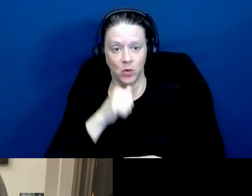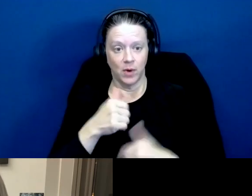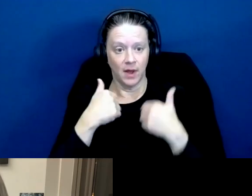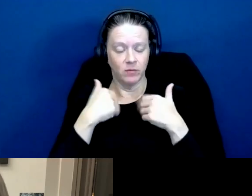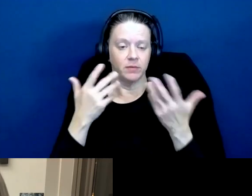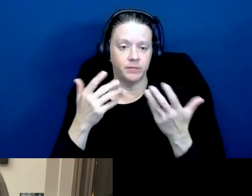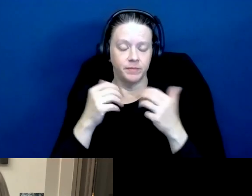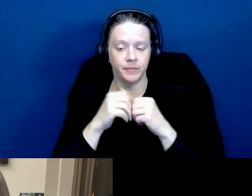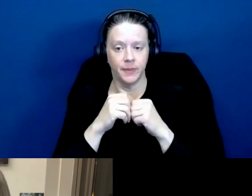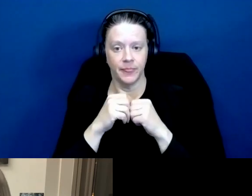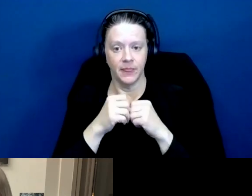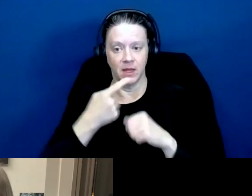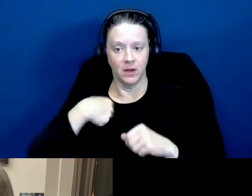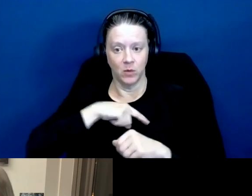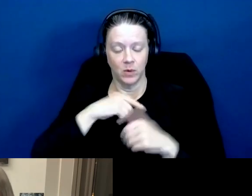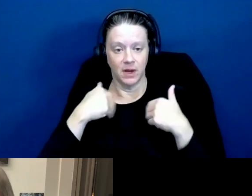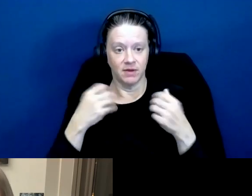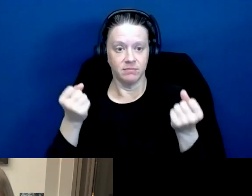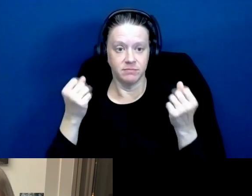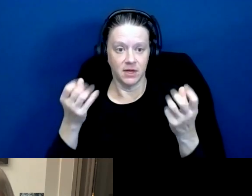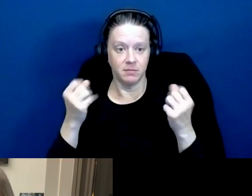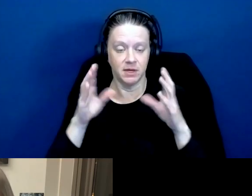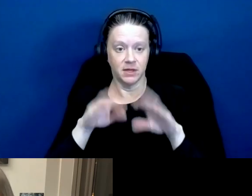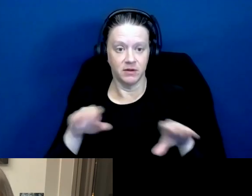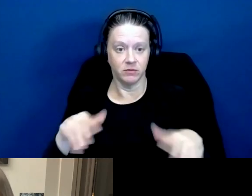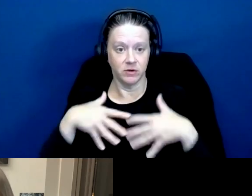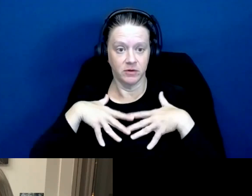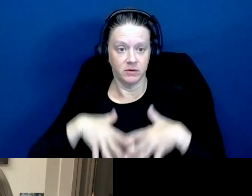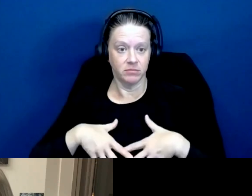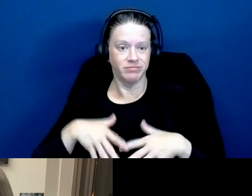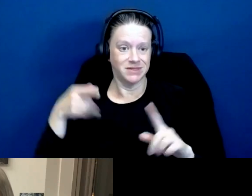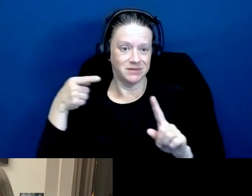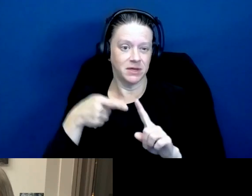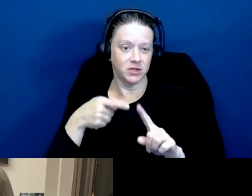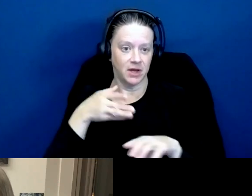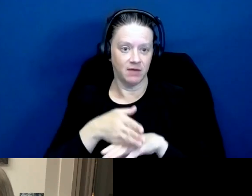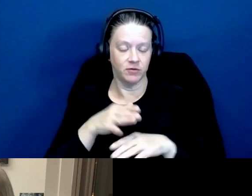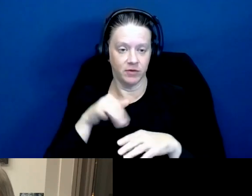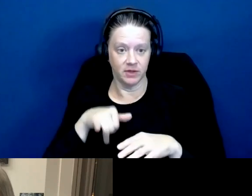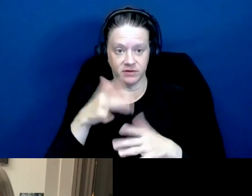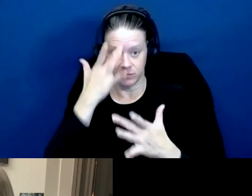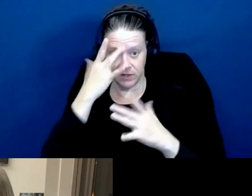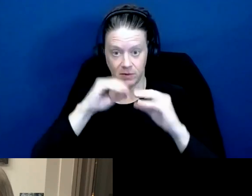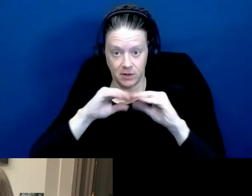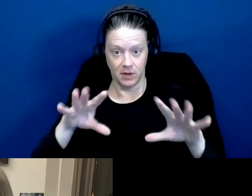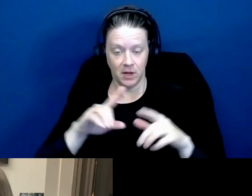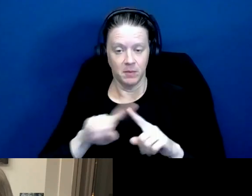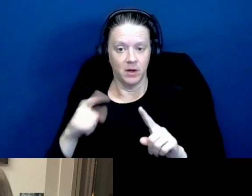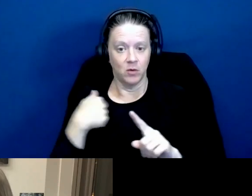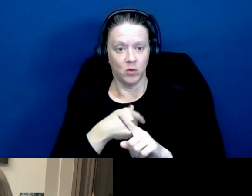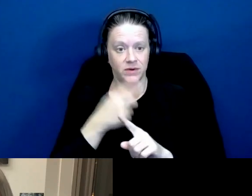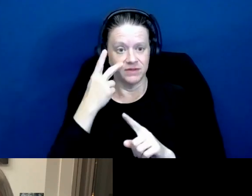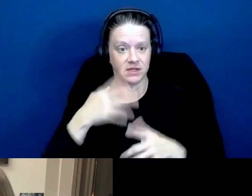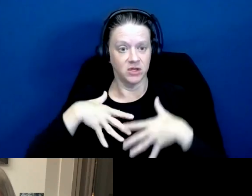we have many kids who are depressed, especially after this pandemic, but in general, we have seen depression throughout